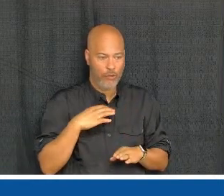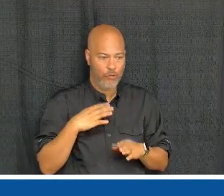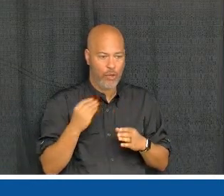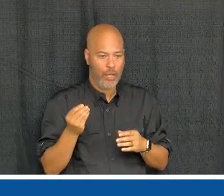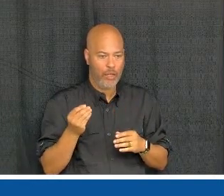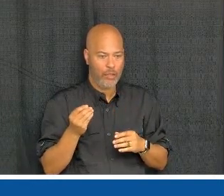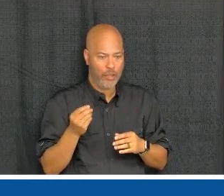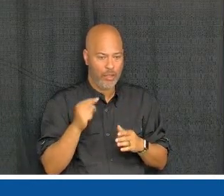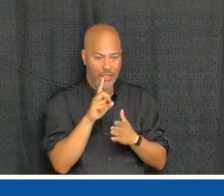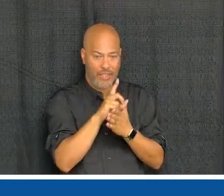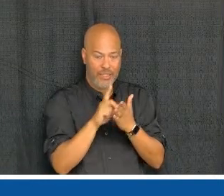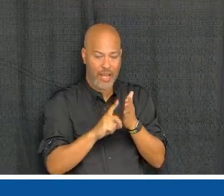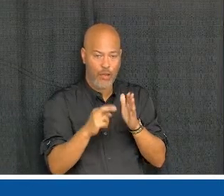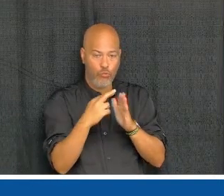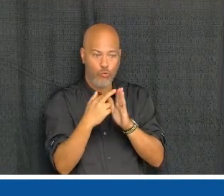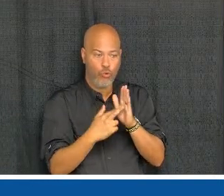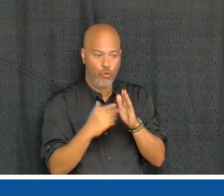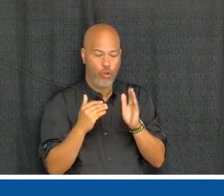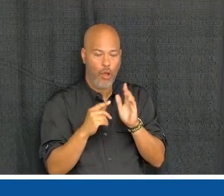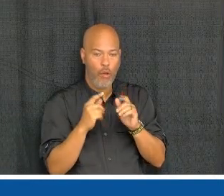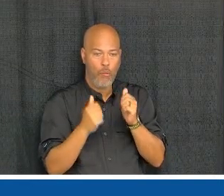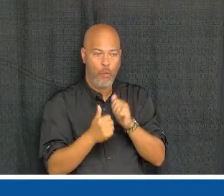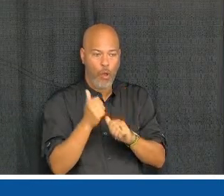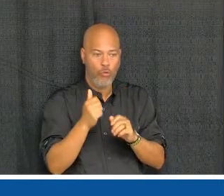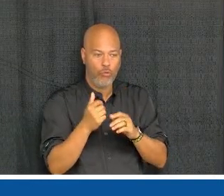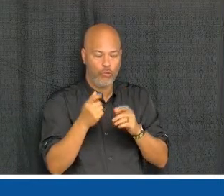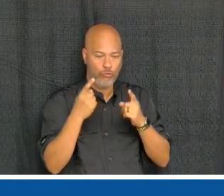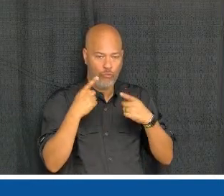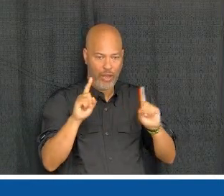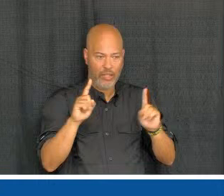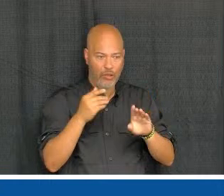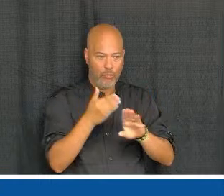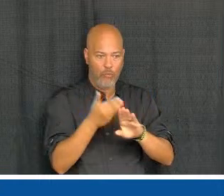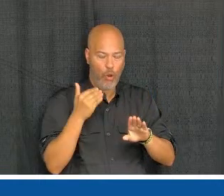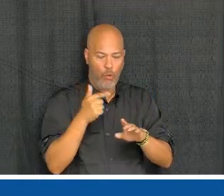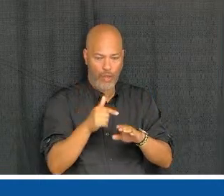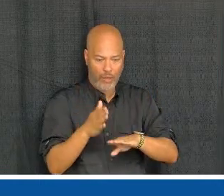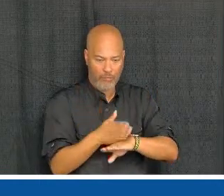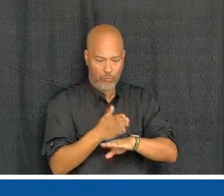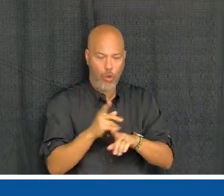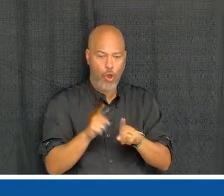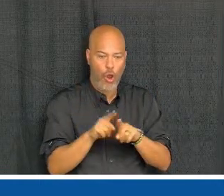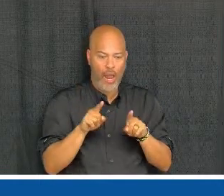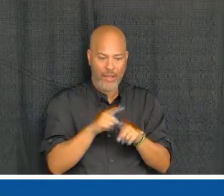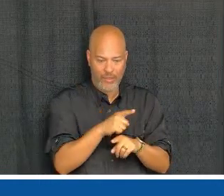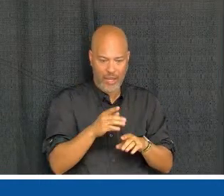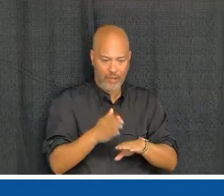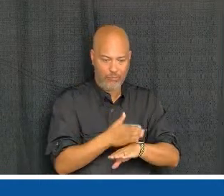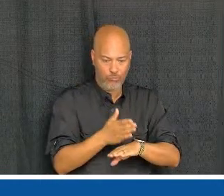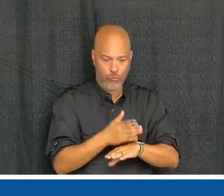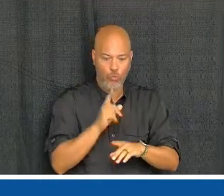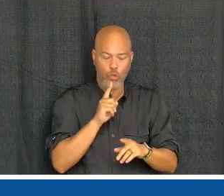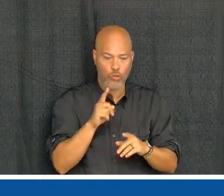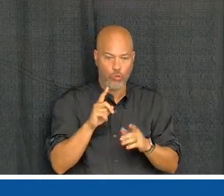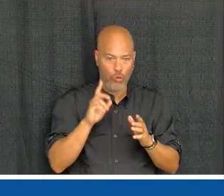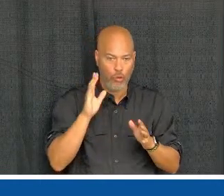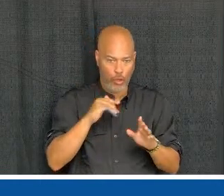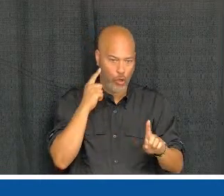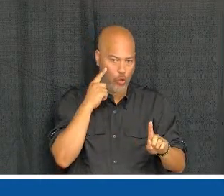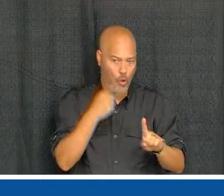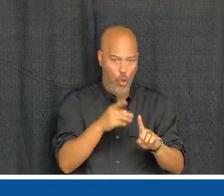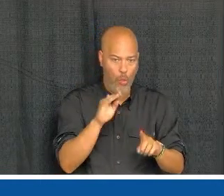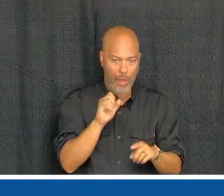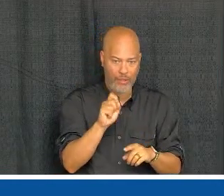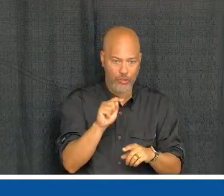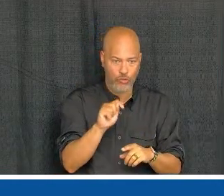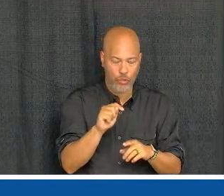And design regulations are often most effective in areas just before they develop or as they're redeveloping, which was the original goal of the Madison